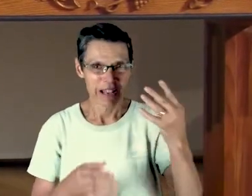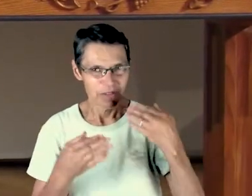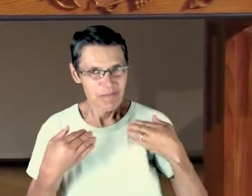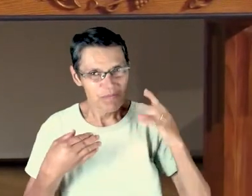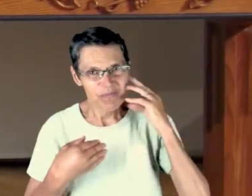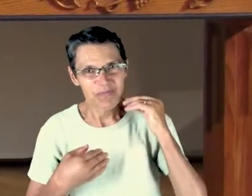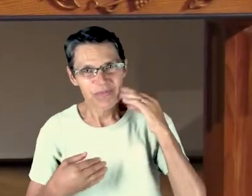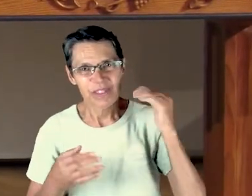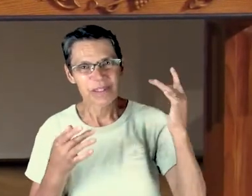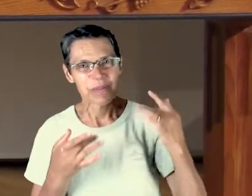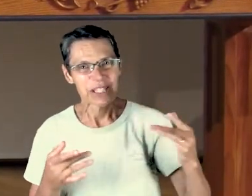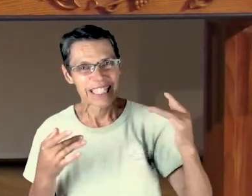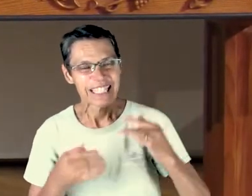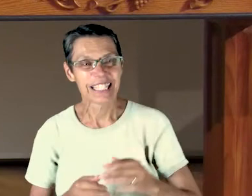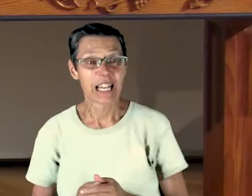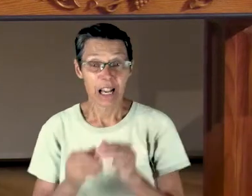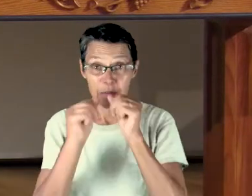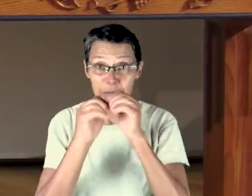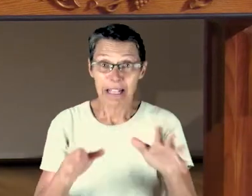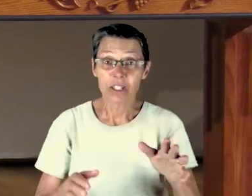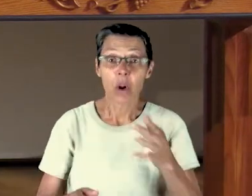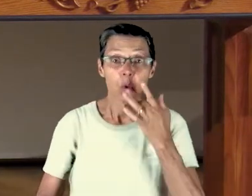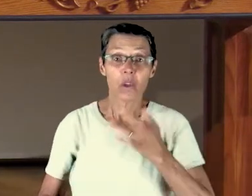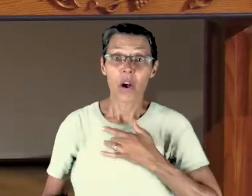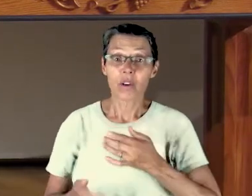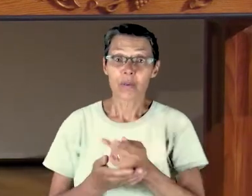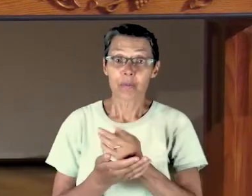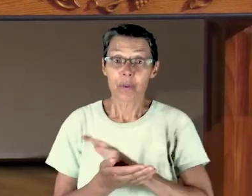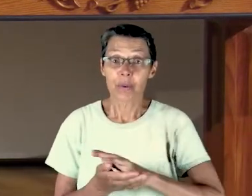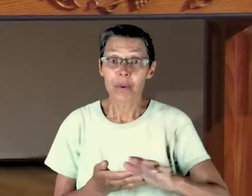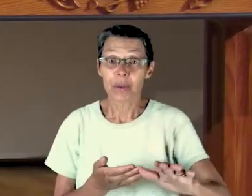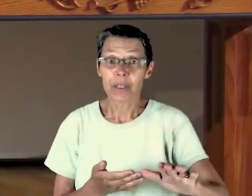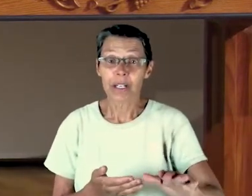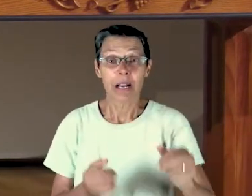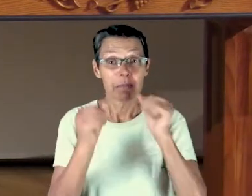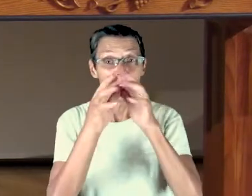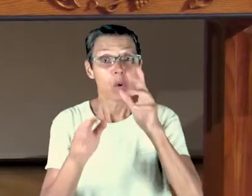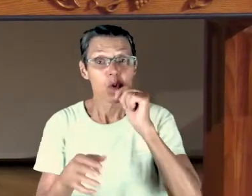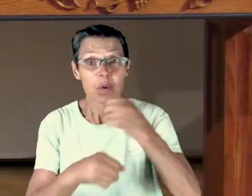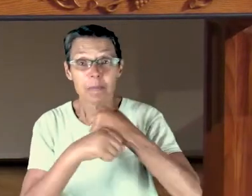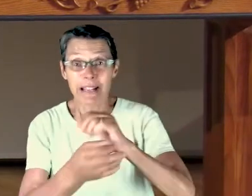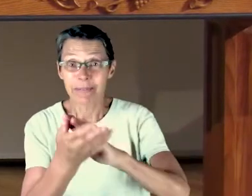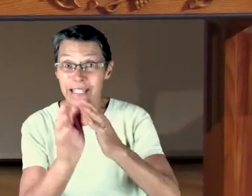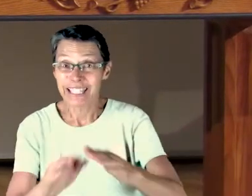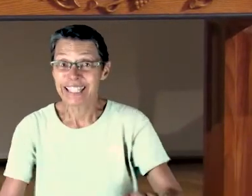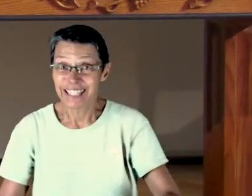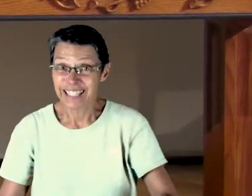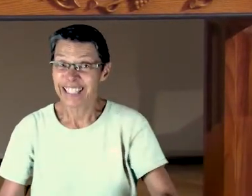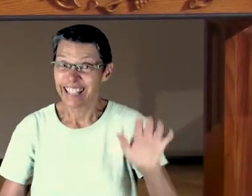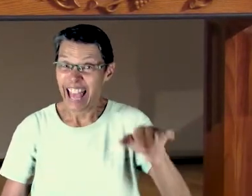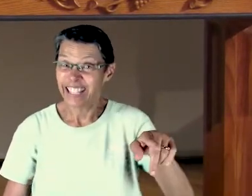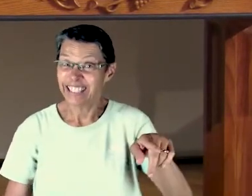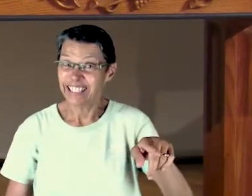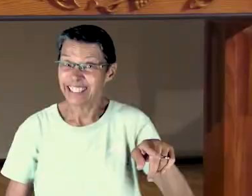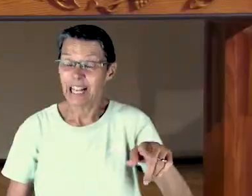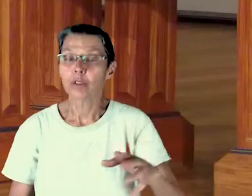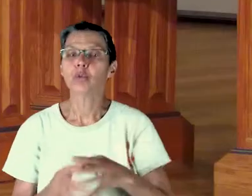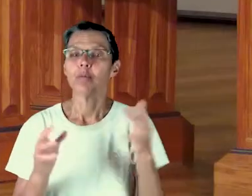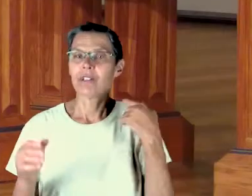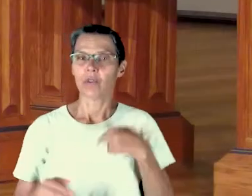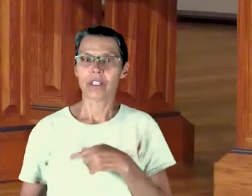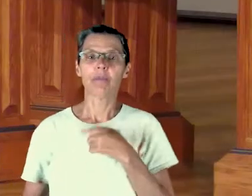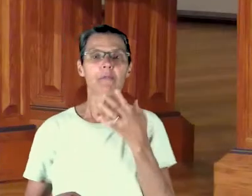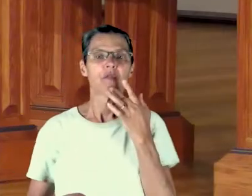peacemakers. That's all. Like maybe a little too much for us. We would rather just have the magical part.